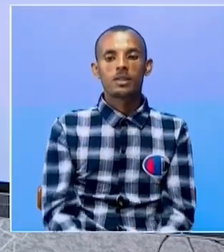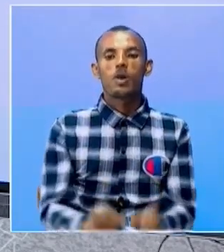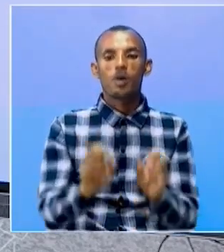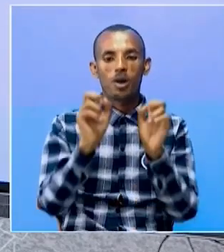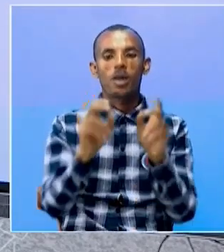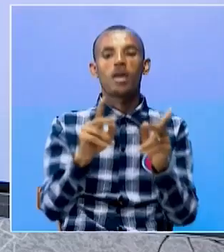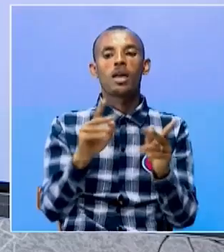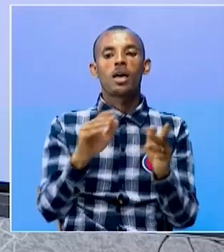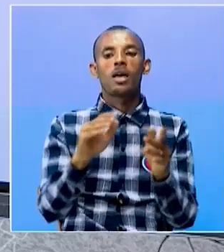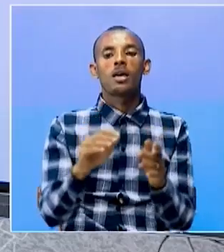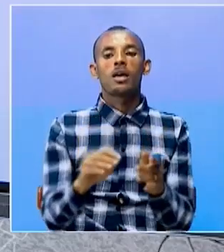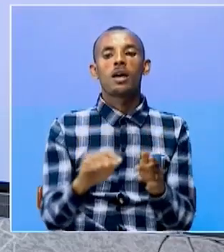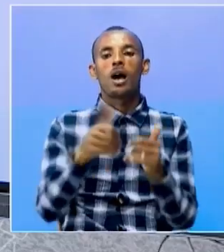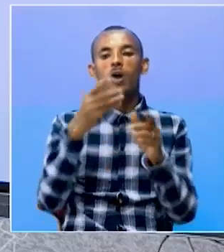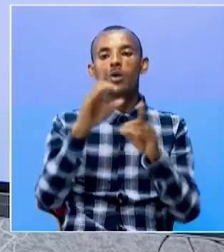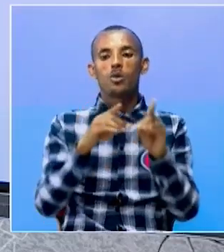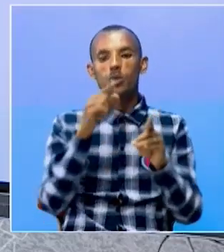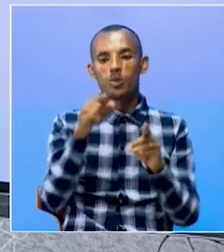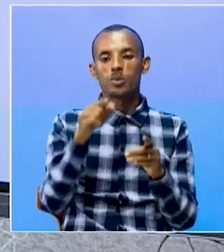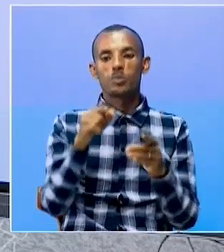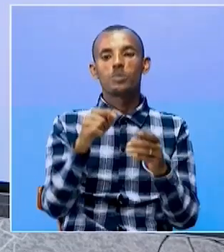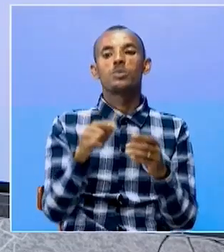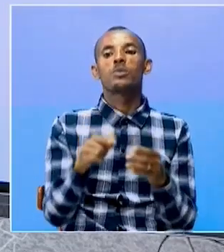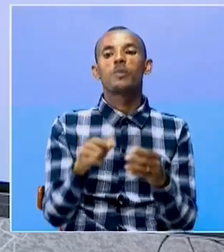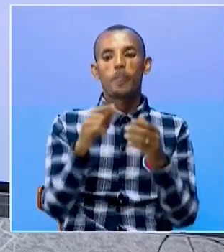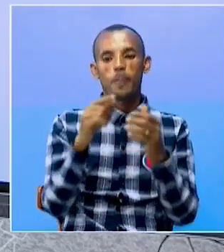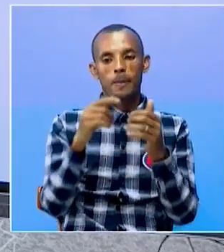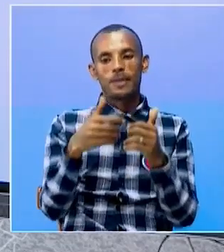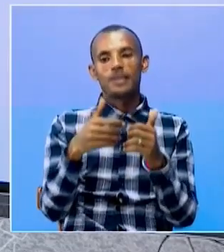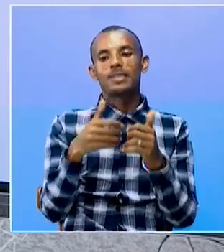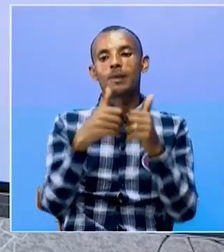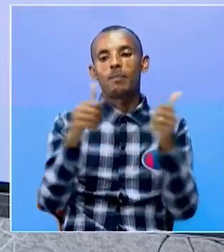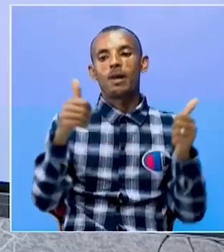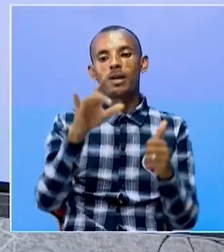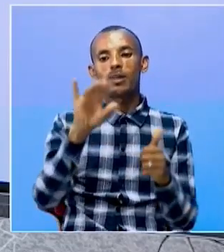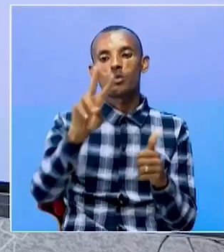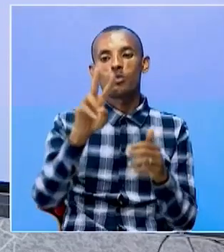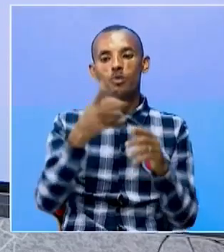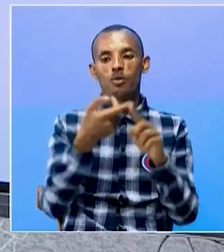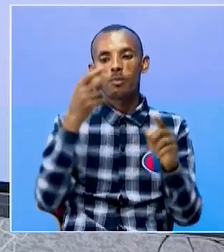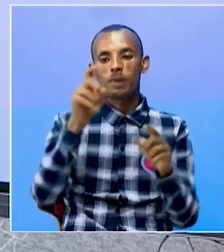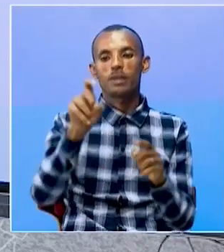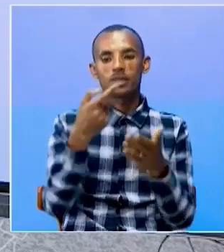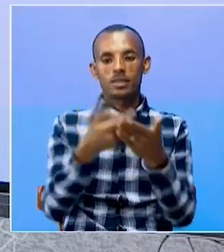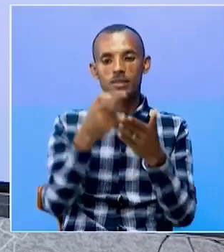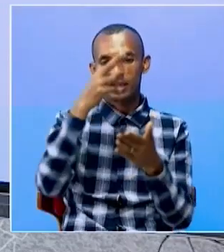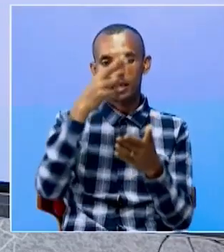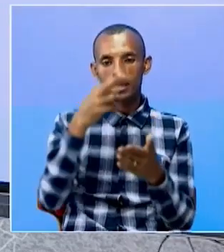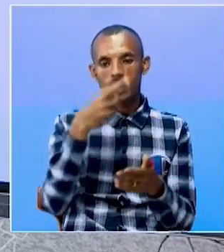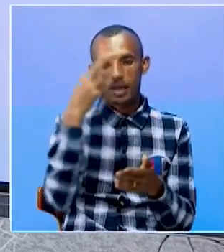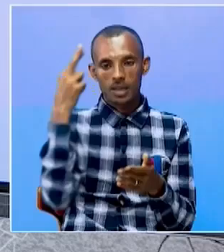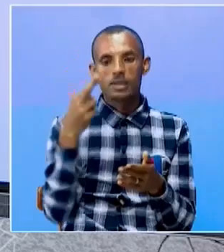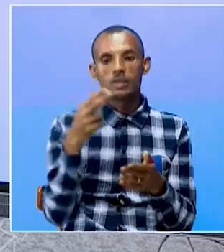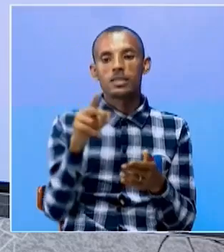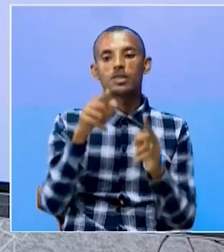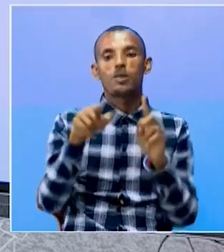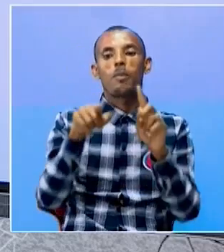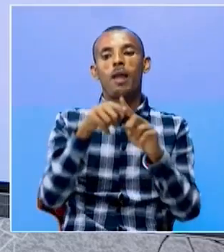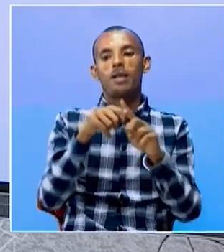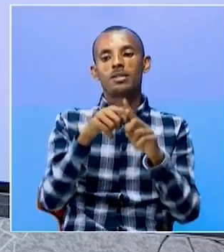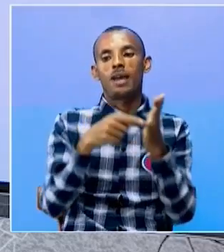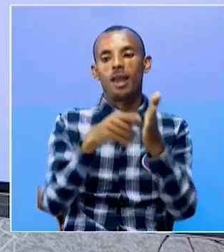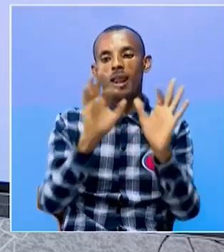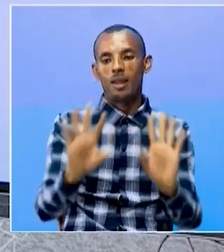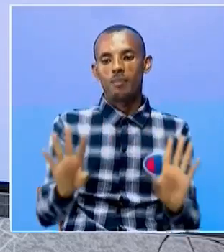Okay, how do we separate 2 from x? Here in this case, there is no plus sign,